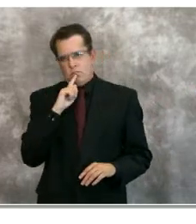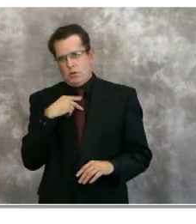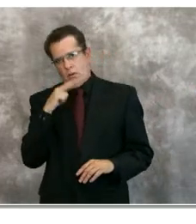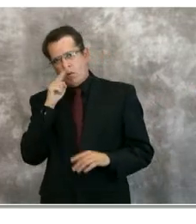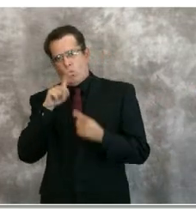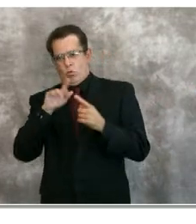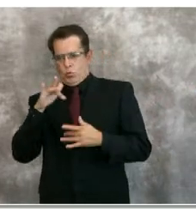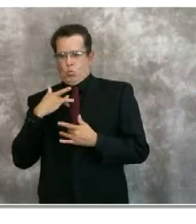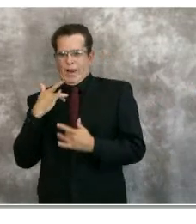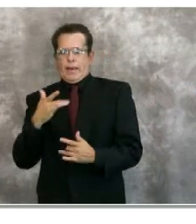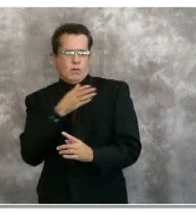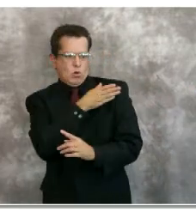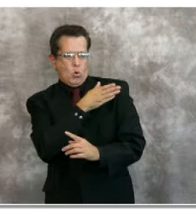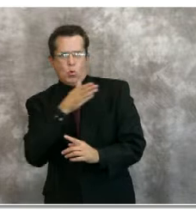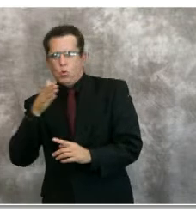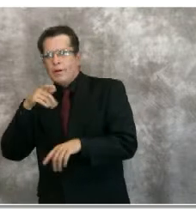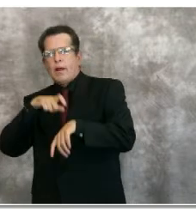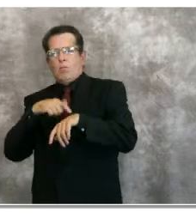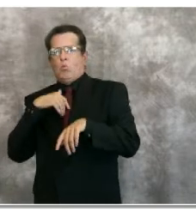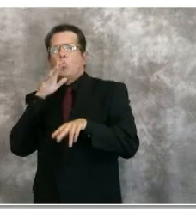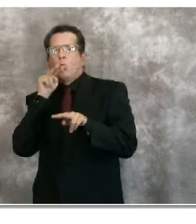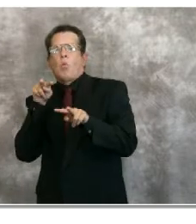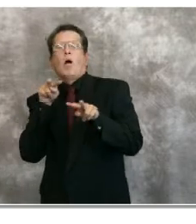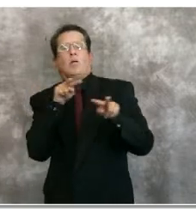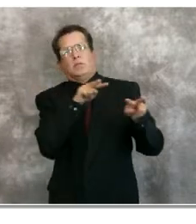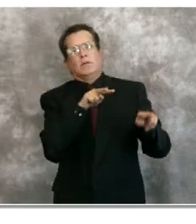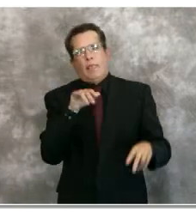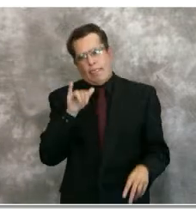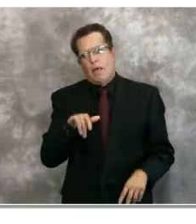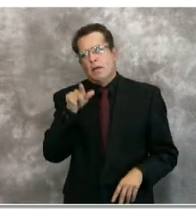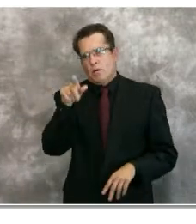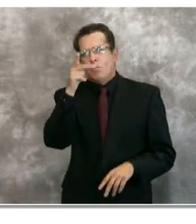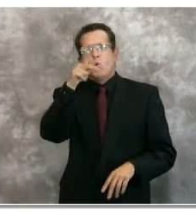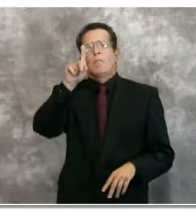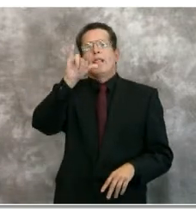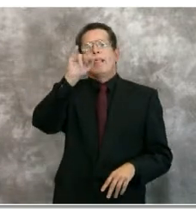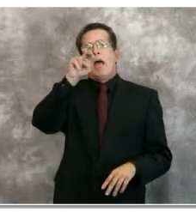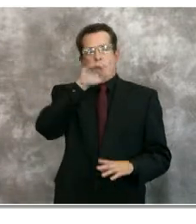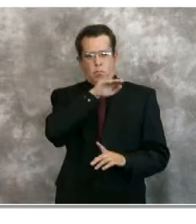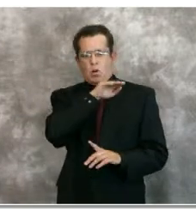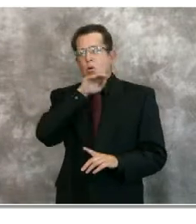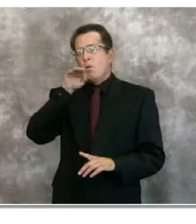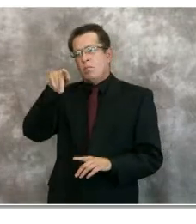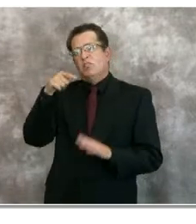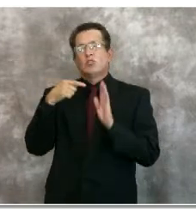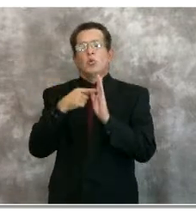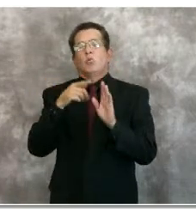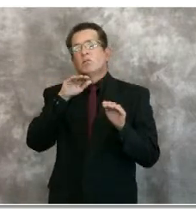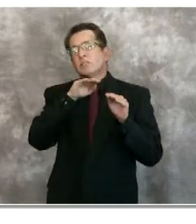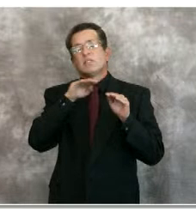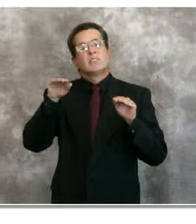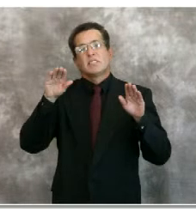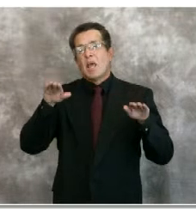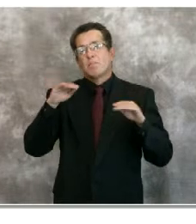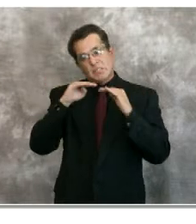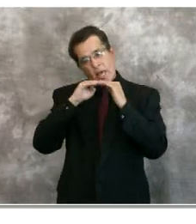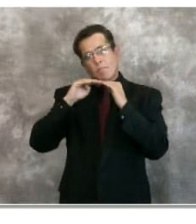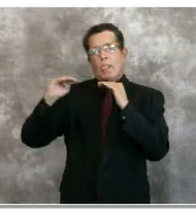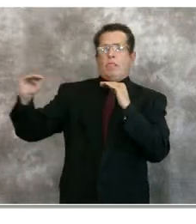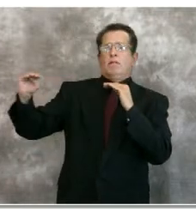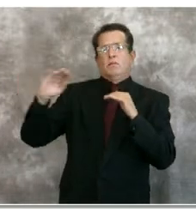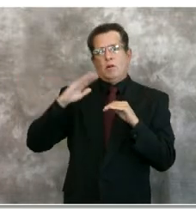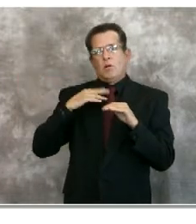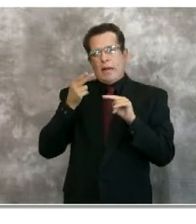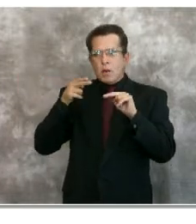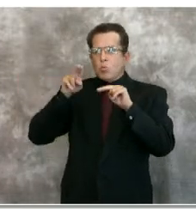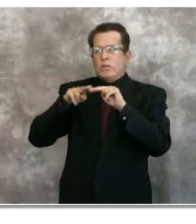is the trends over time, and you can see the purple line on the top representing a general stabilization of our previous significant